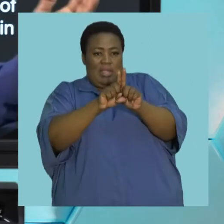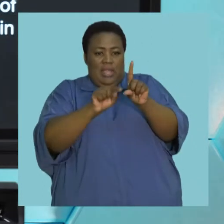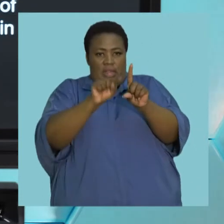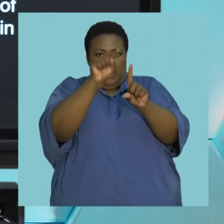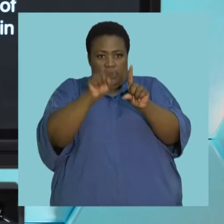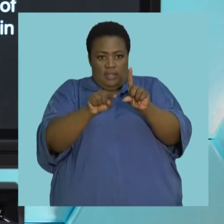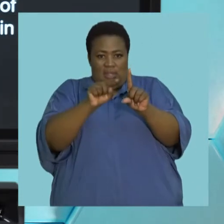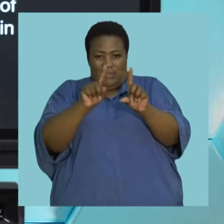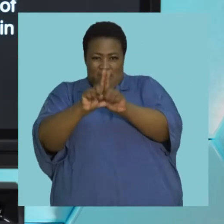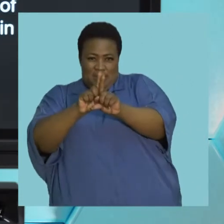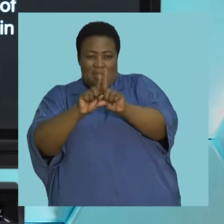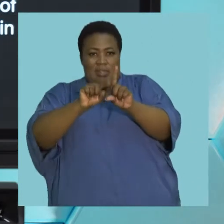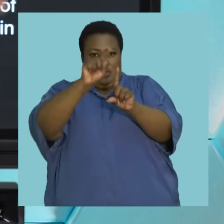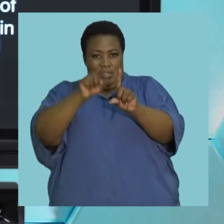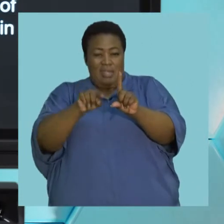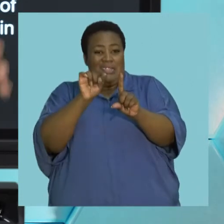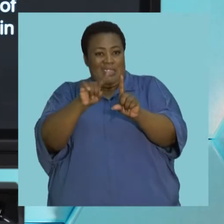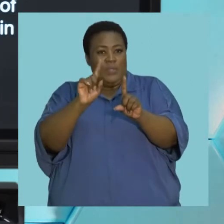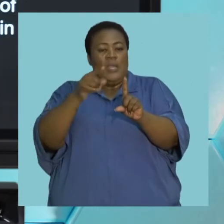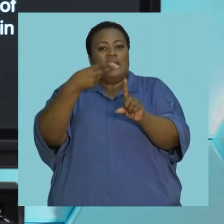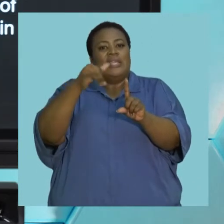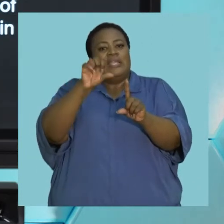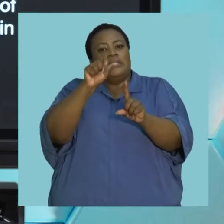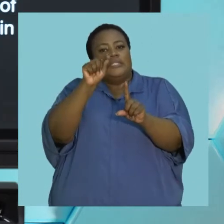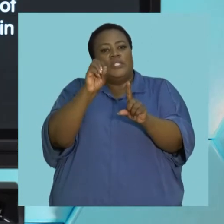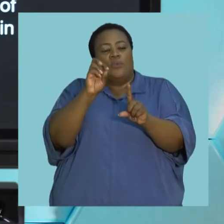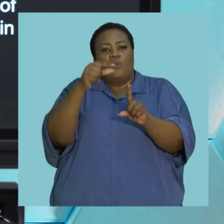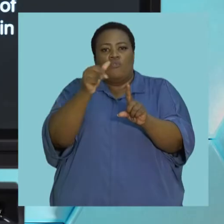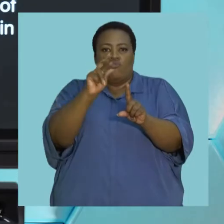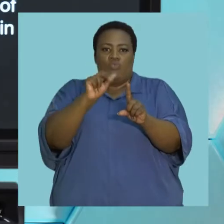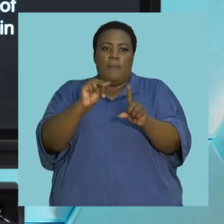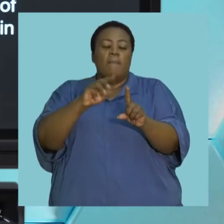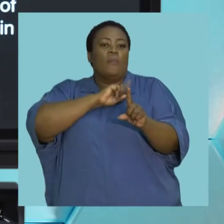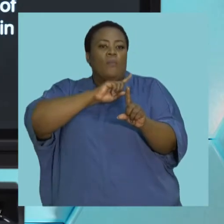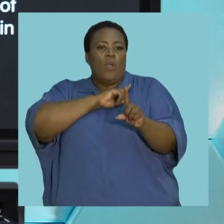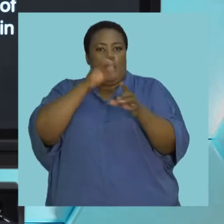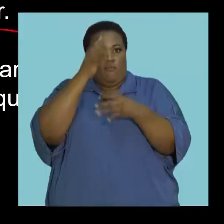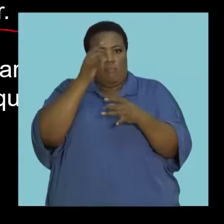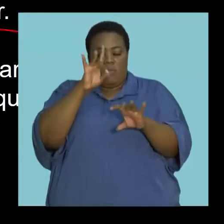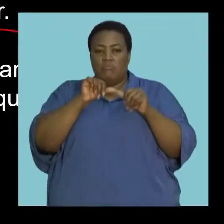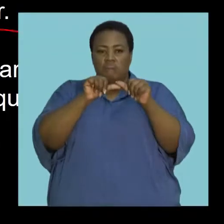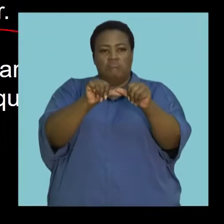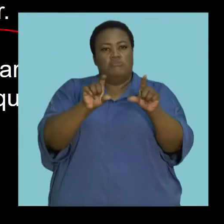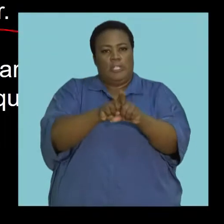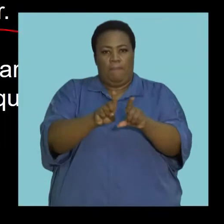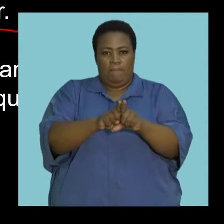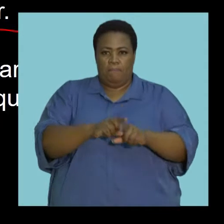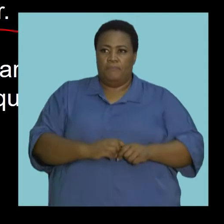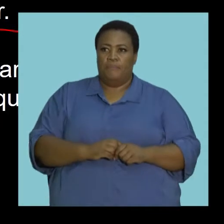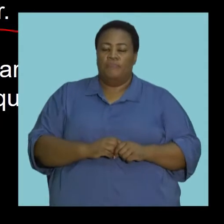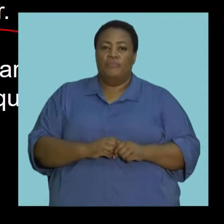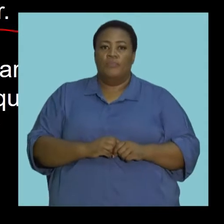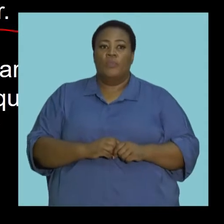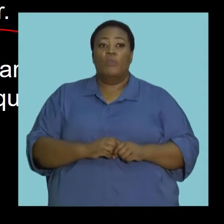and we refer to that as a histogram because the information here is continuous with each other. Okay, the fourth type